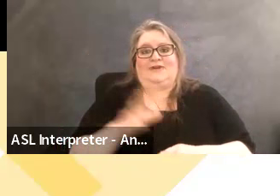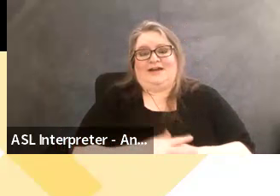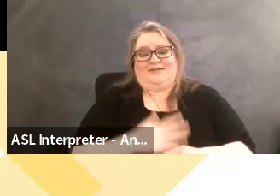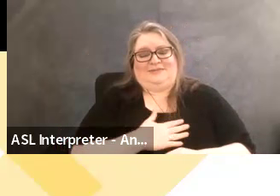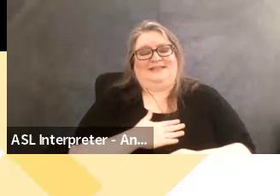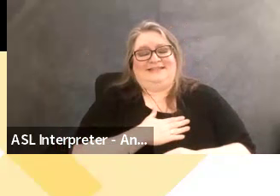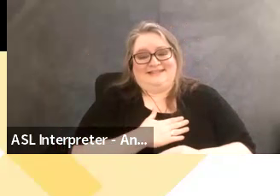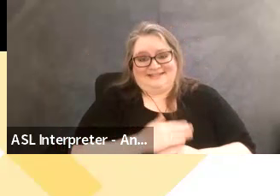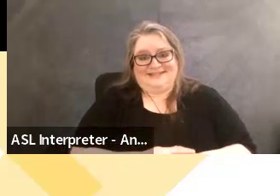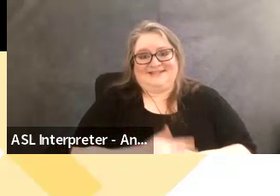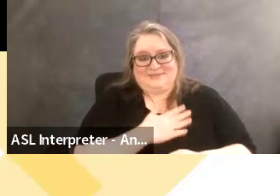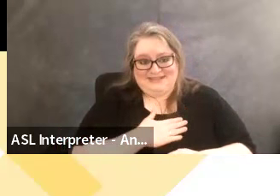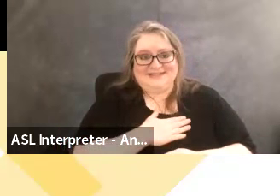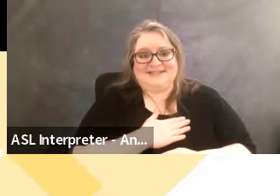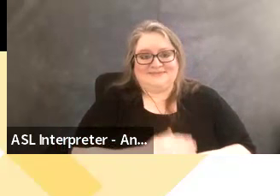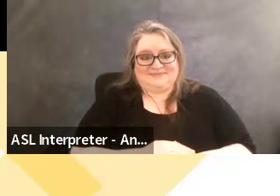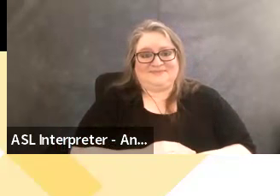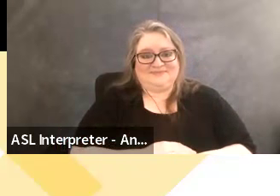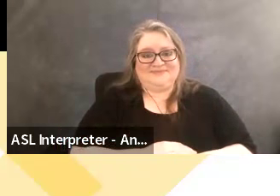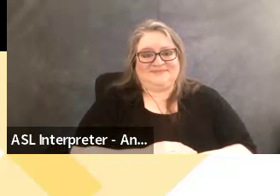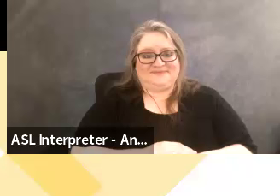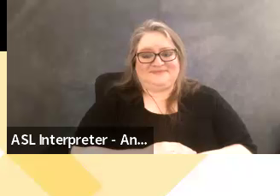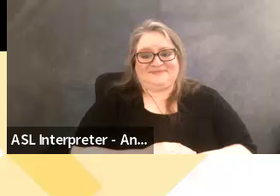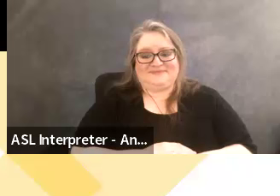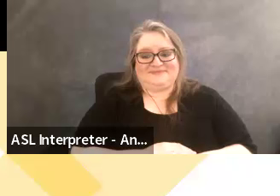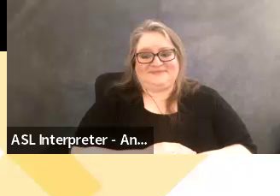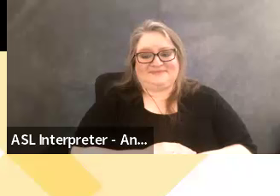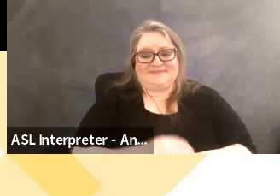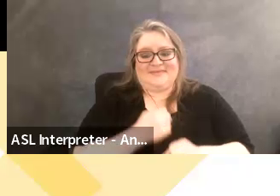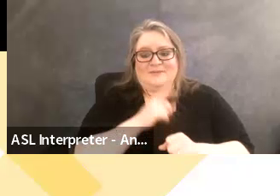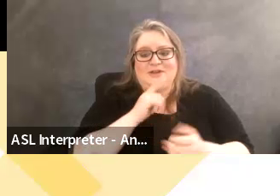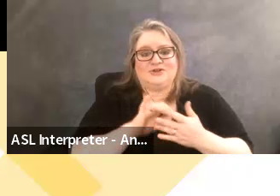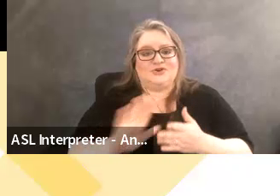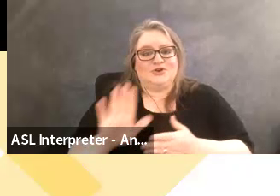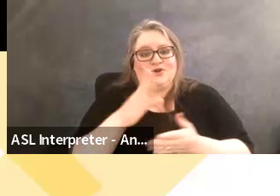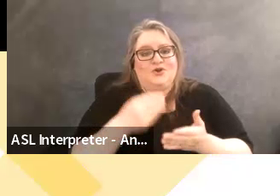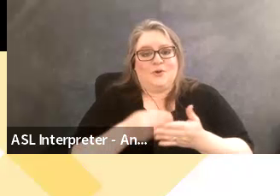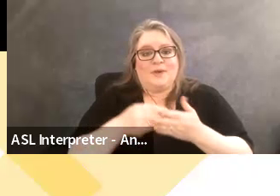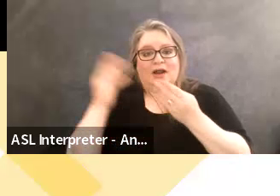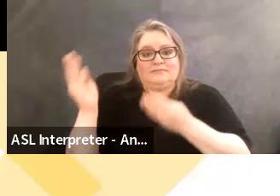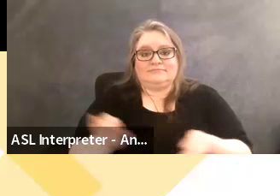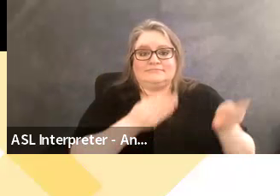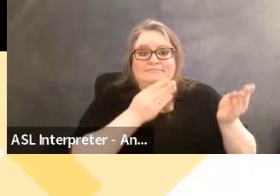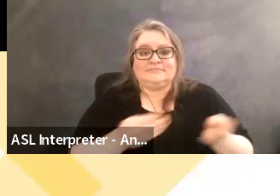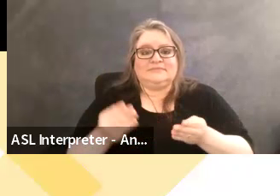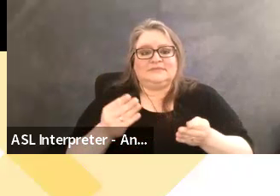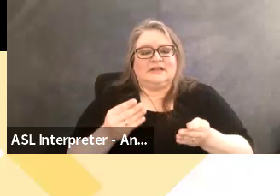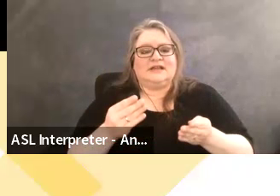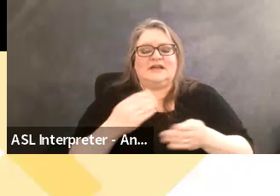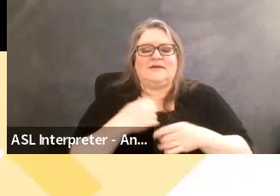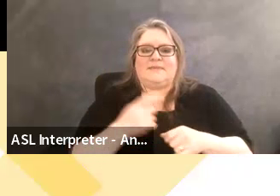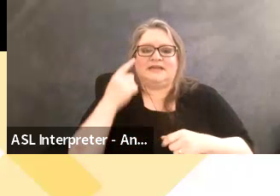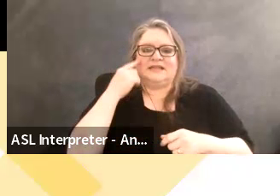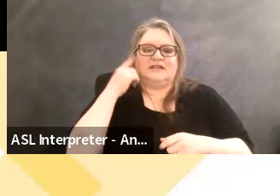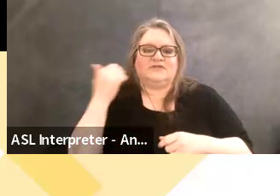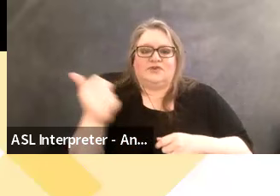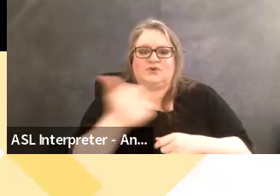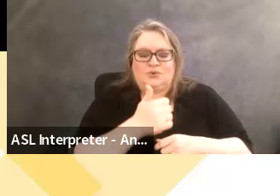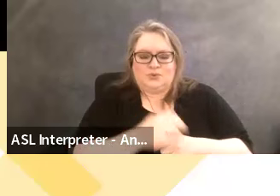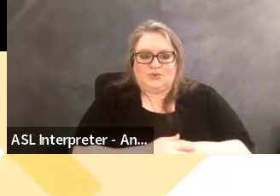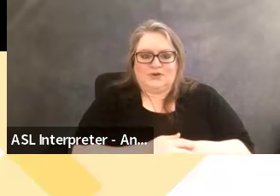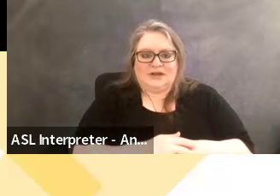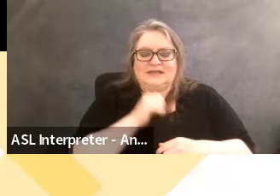Please, please. Make sure that your money is flowing in a way that makes sense to you. This is an example. This is not a